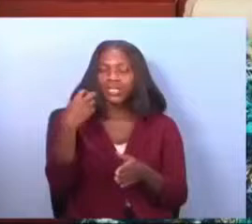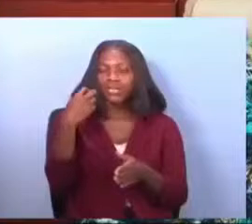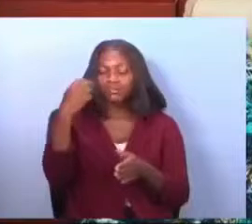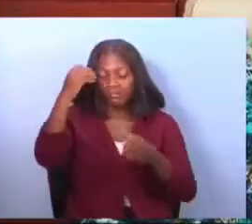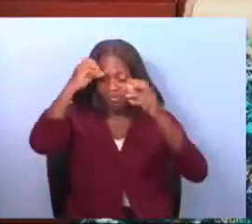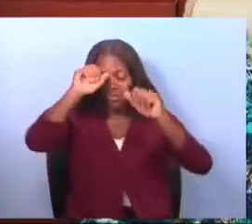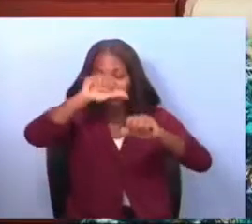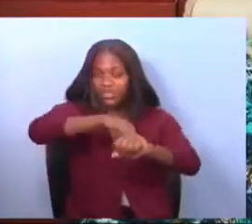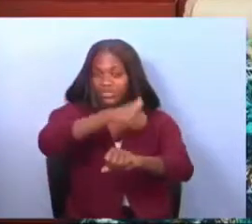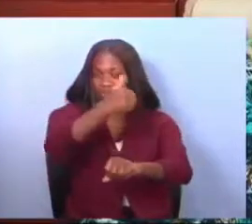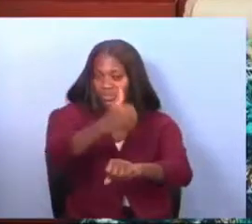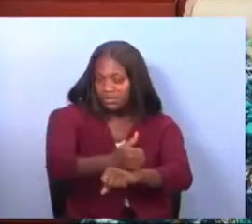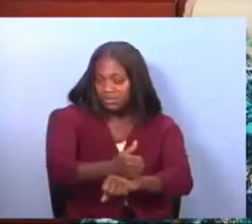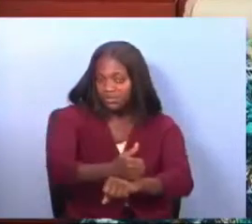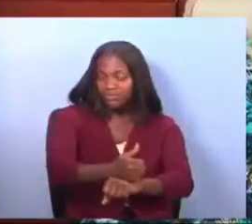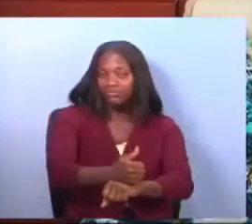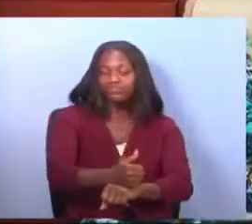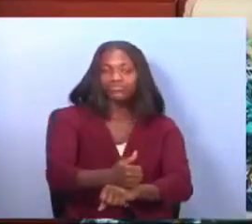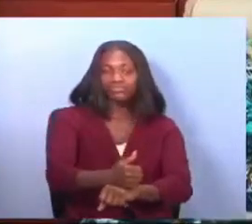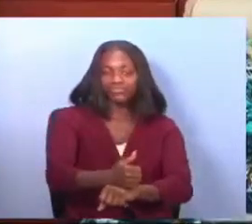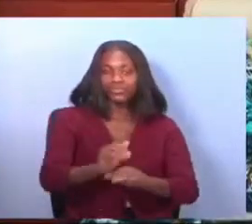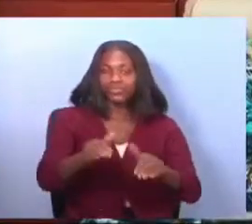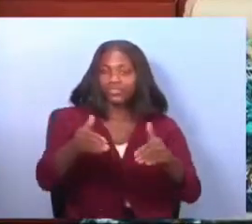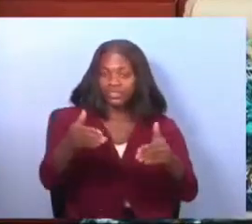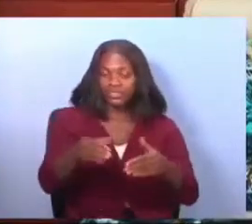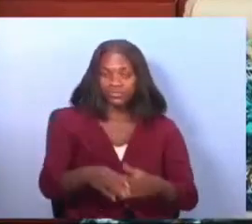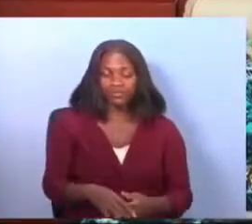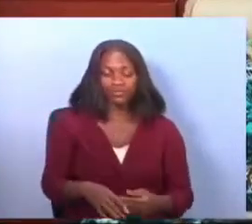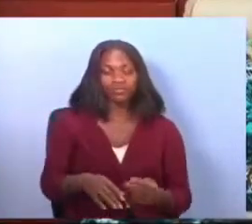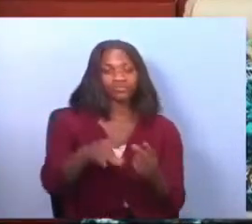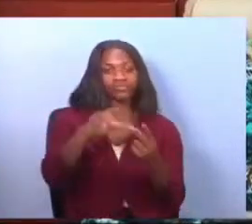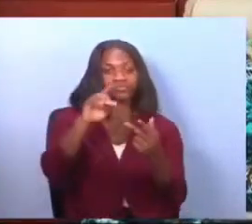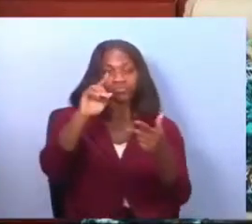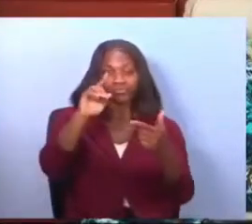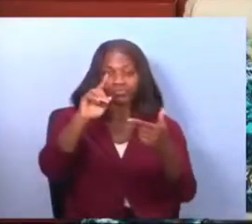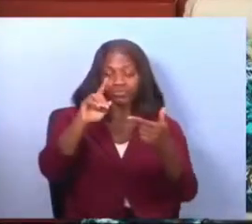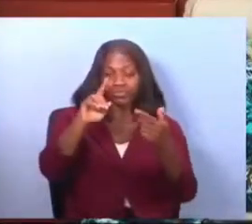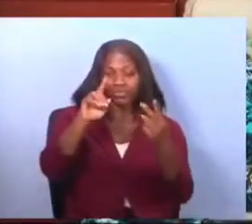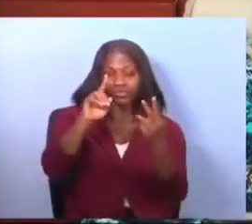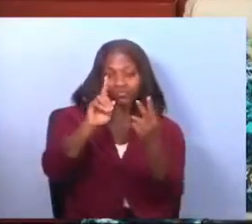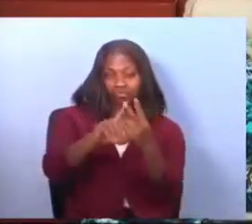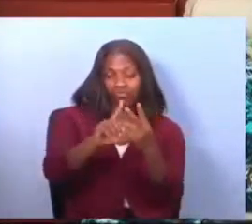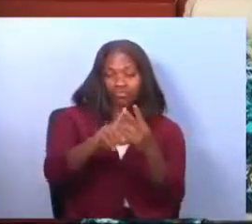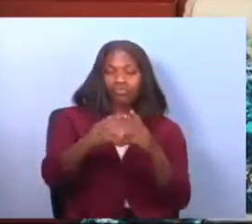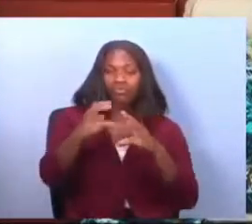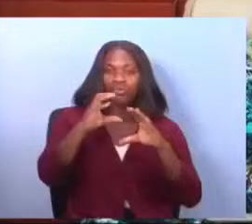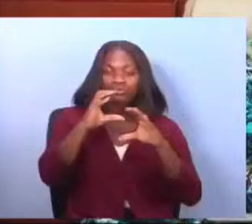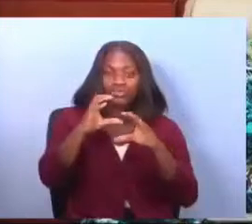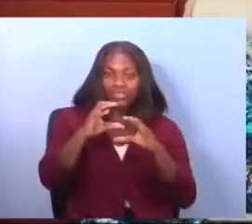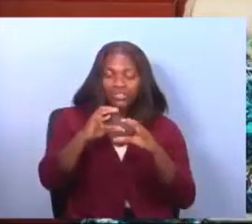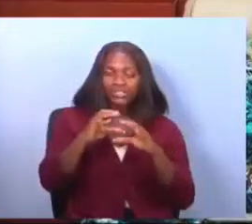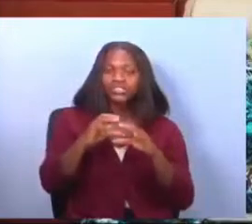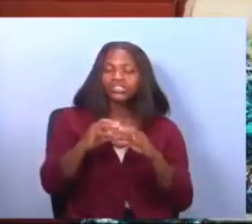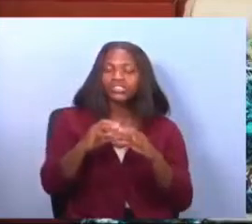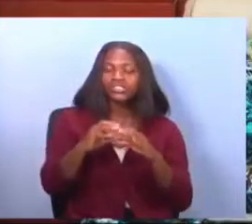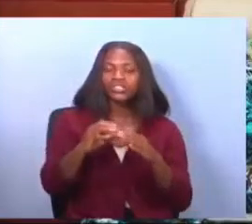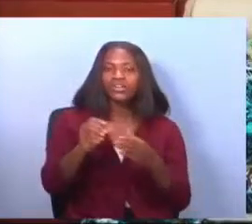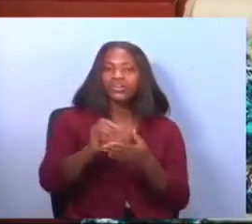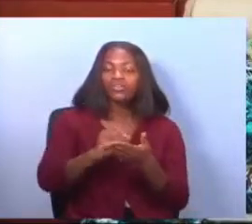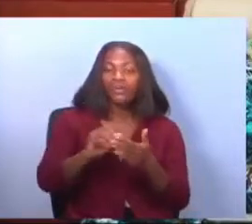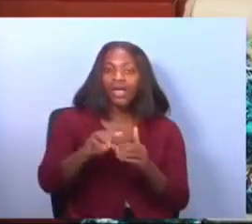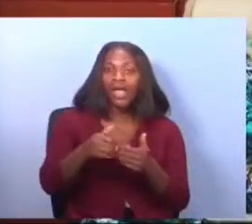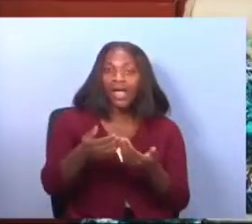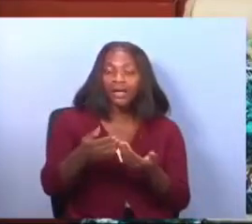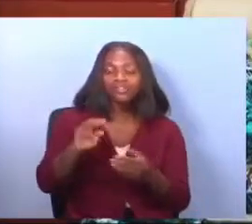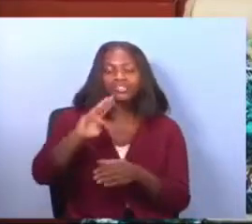President. 2. Communication from the President shall relate to matters including, in this case, a ministerial